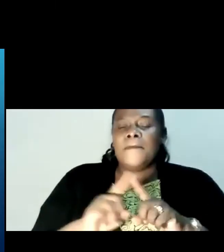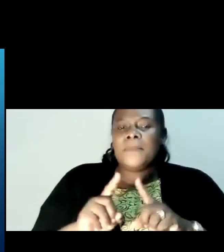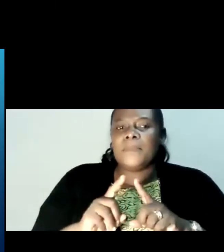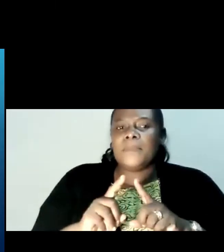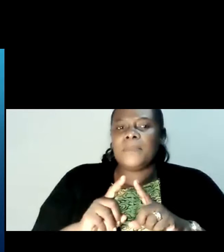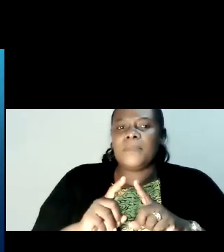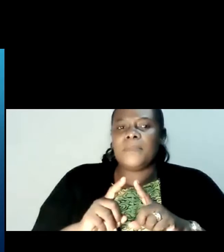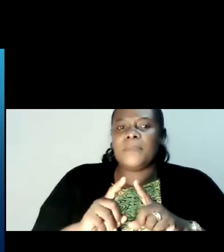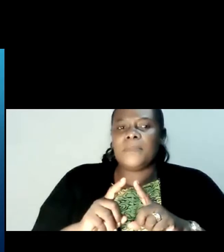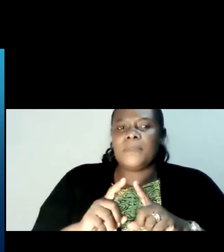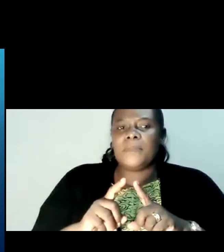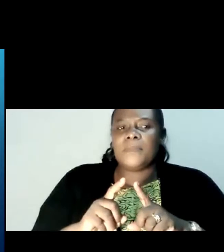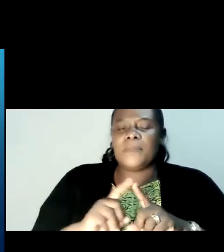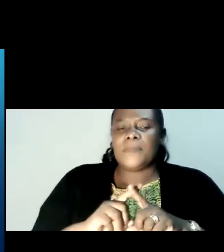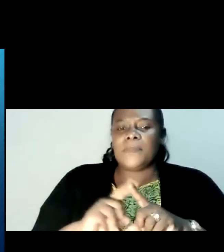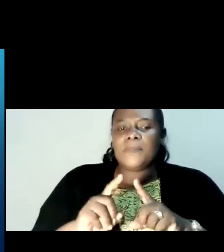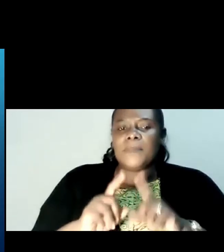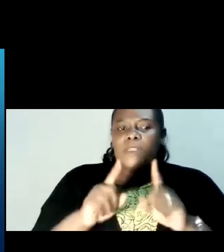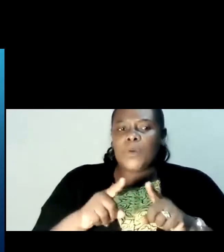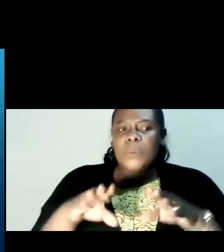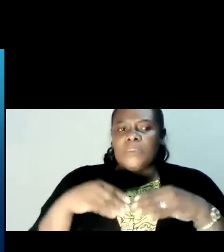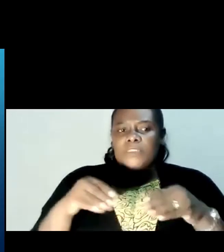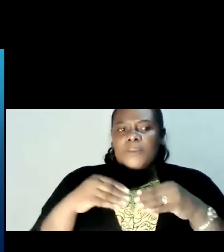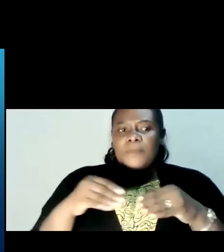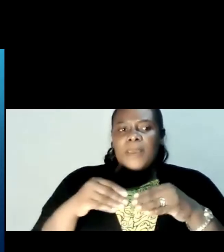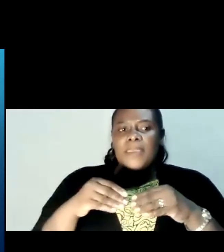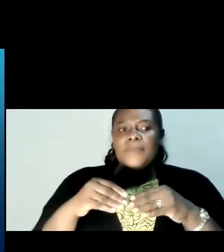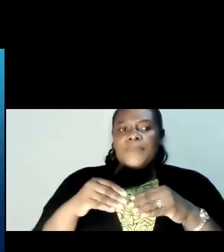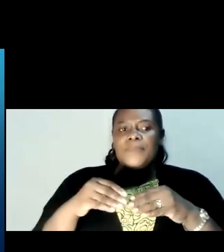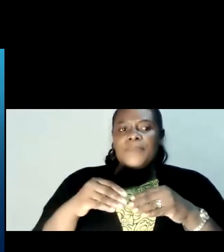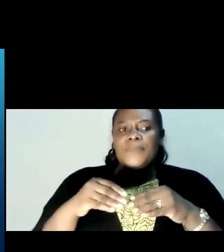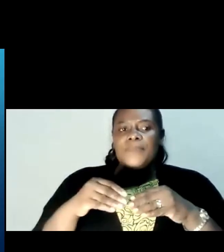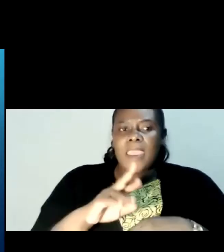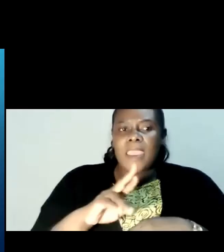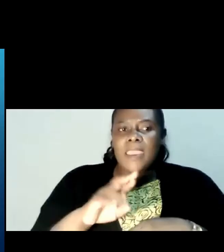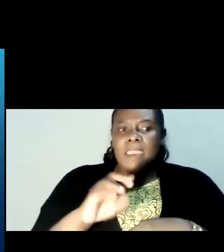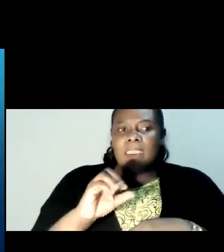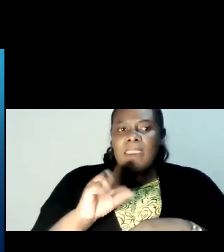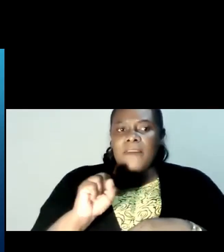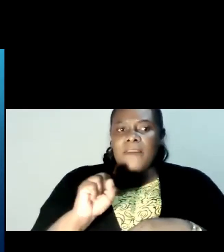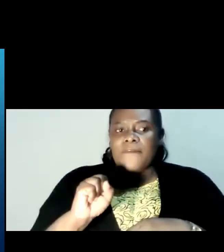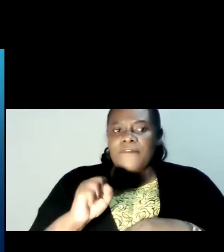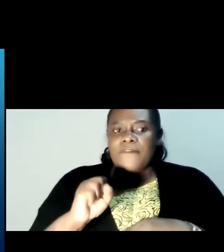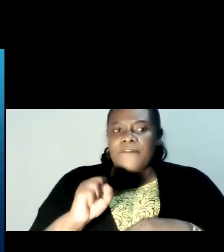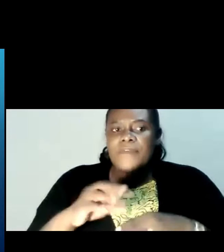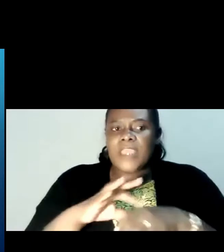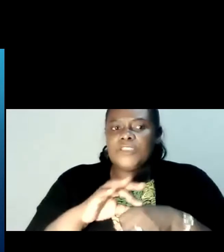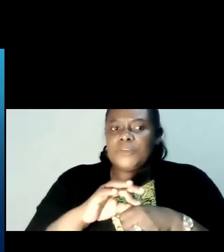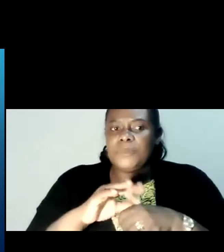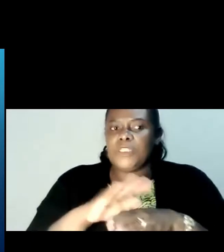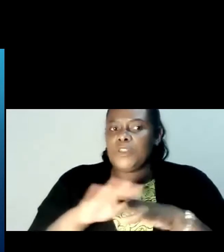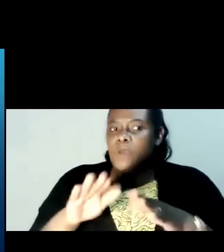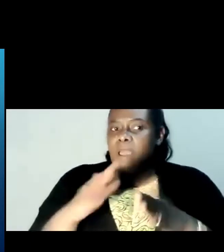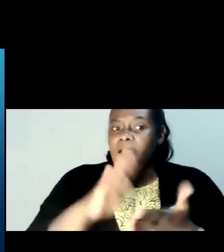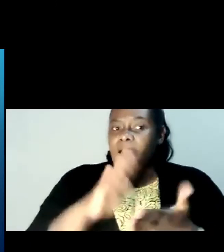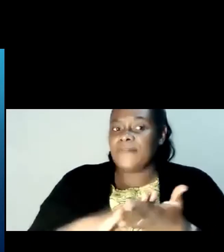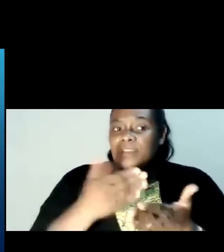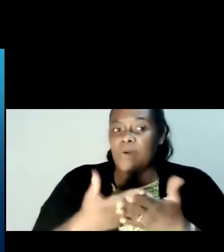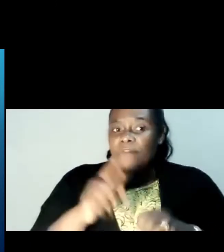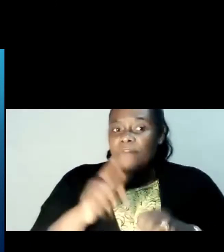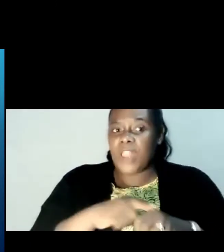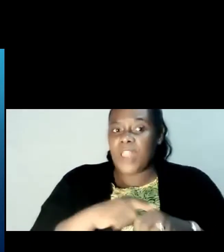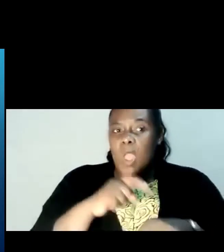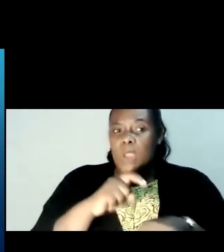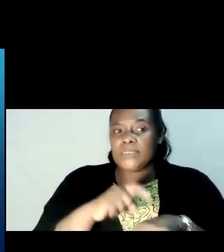meat. And they're convenient because you don't have to cook them for very long or prepare them for very long. But it is